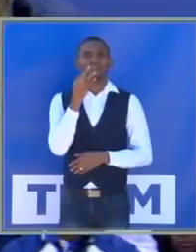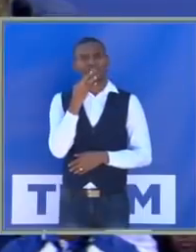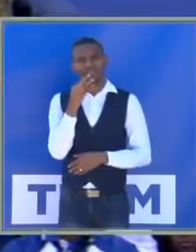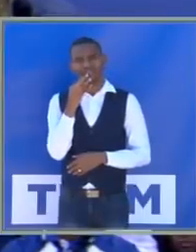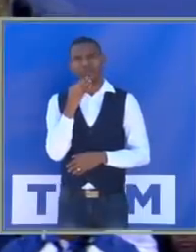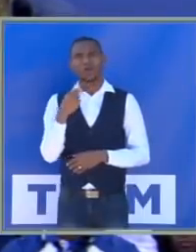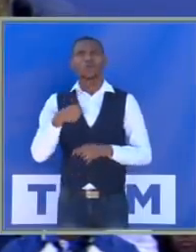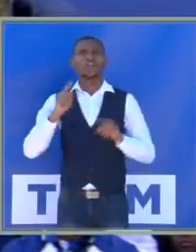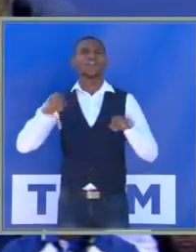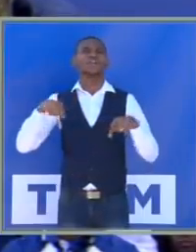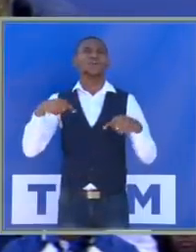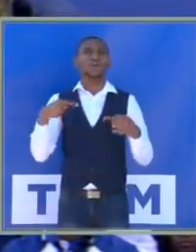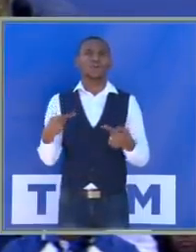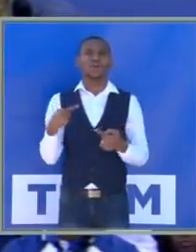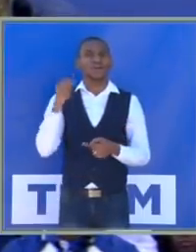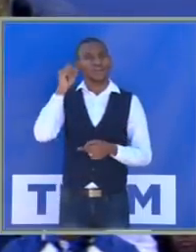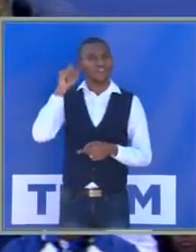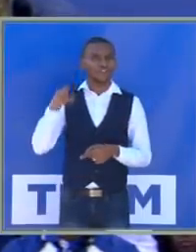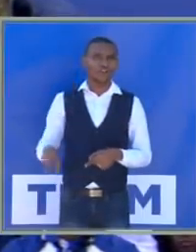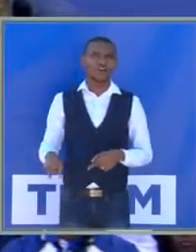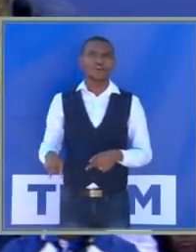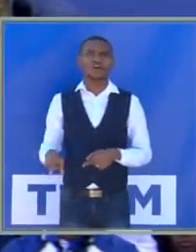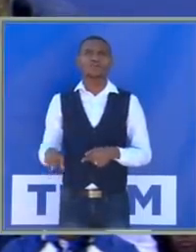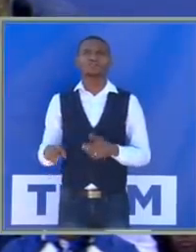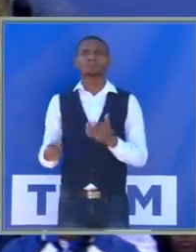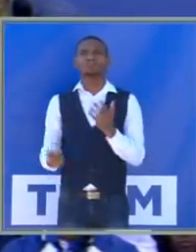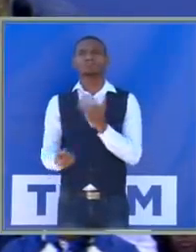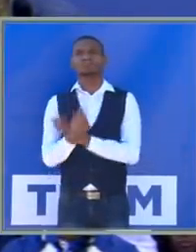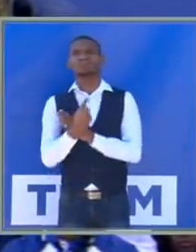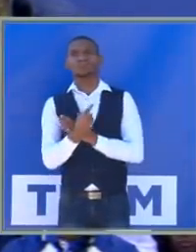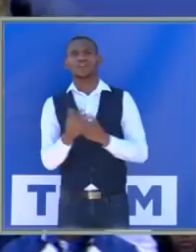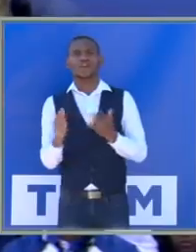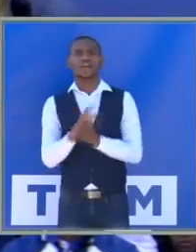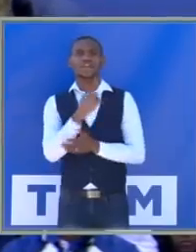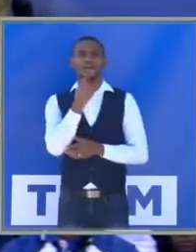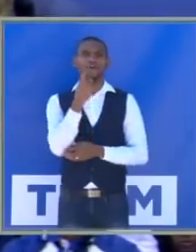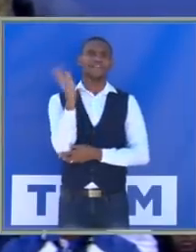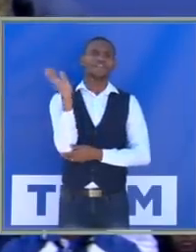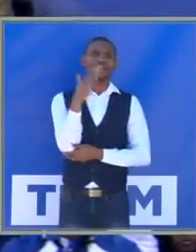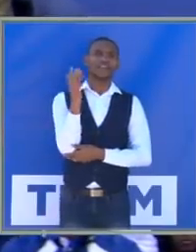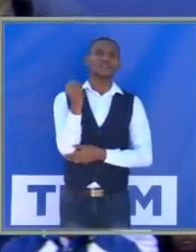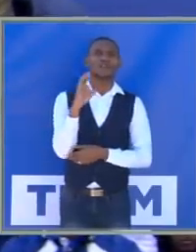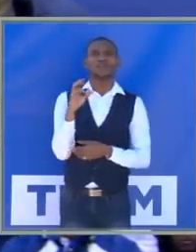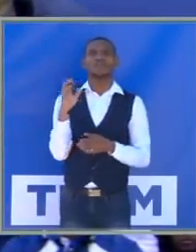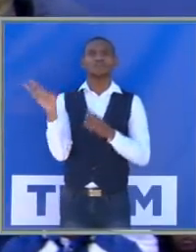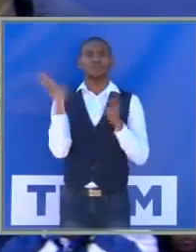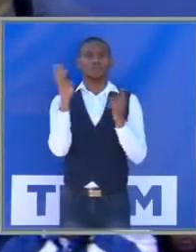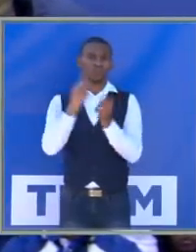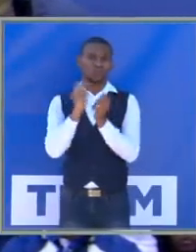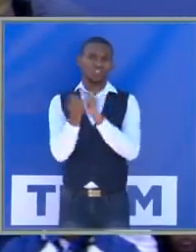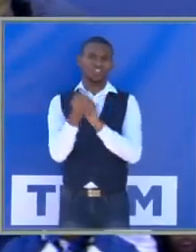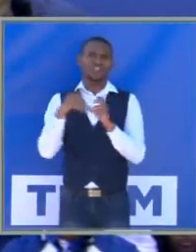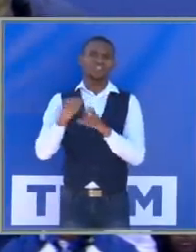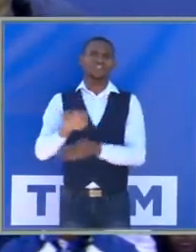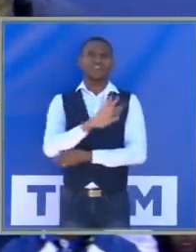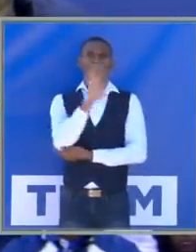we can no longer ignore the effects and the red flags of climate change in South